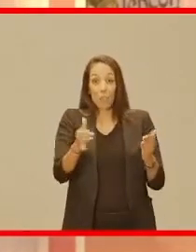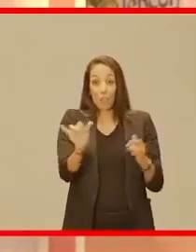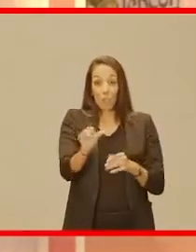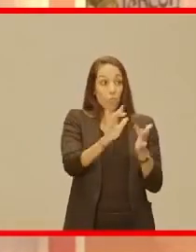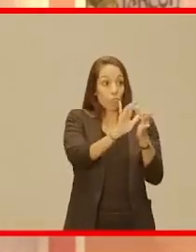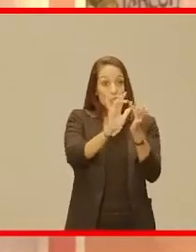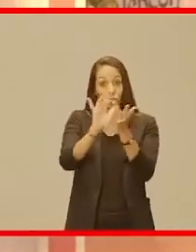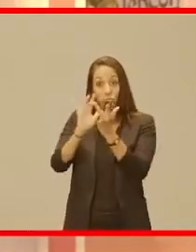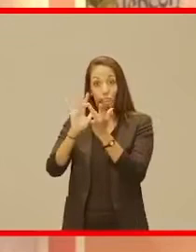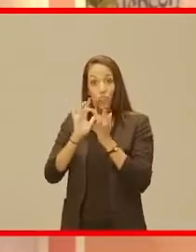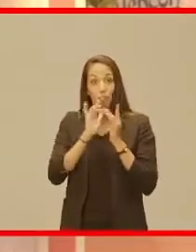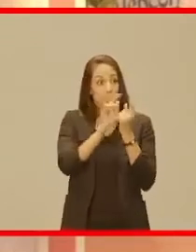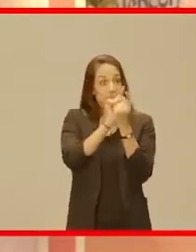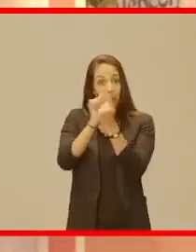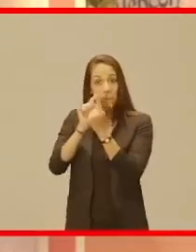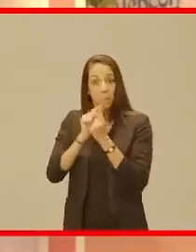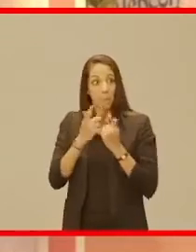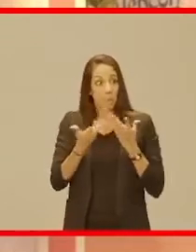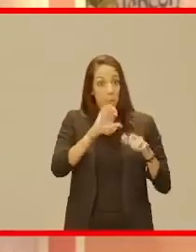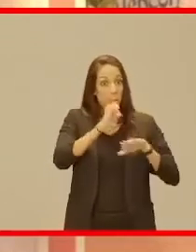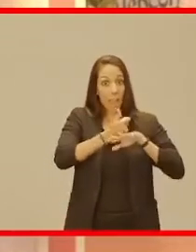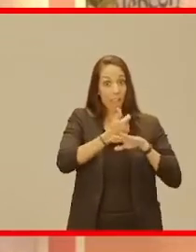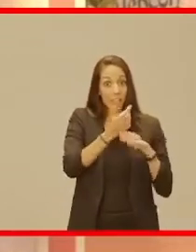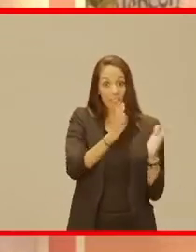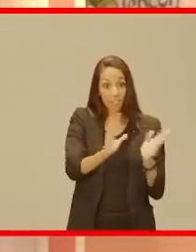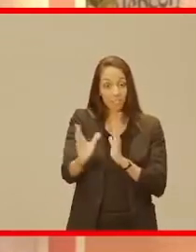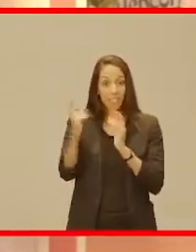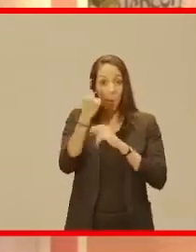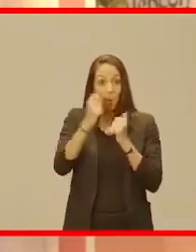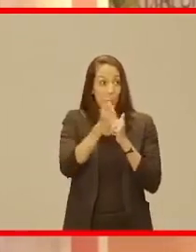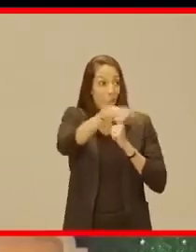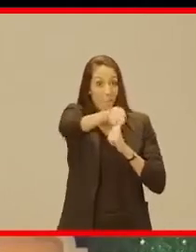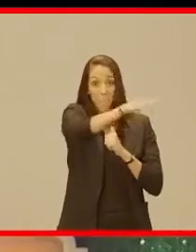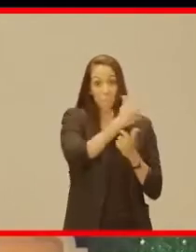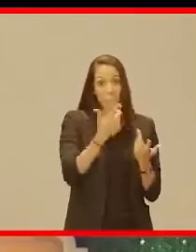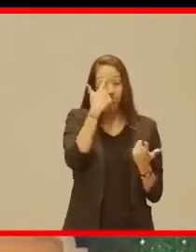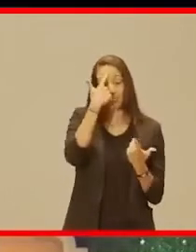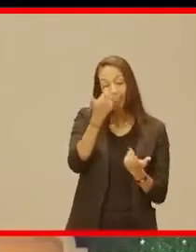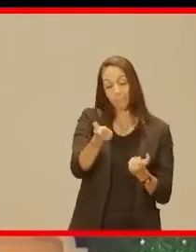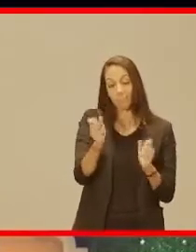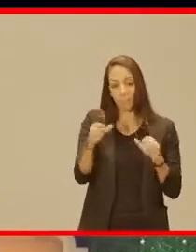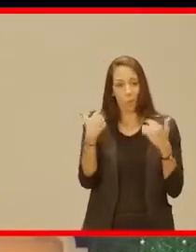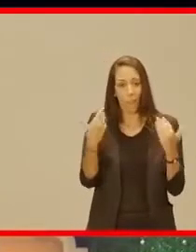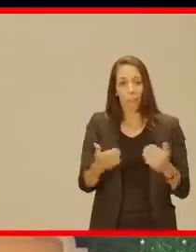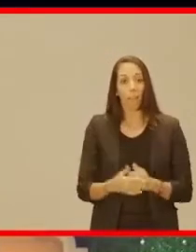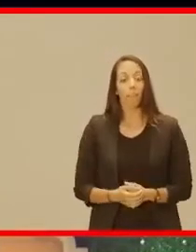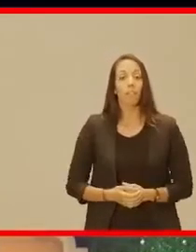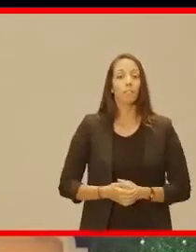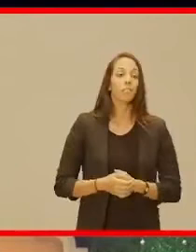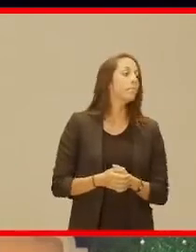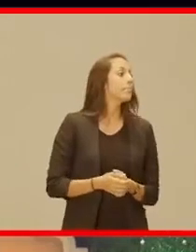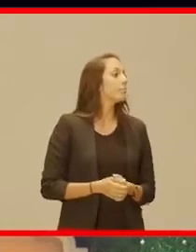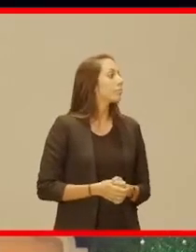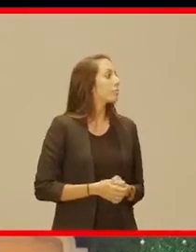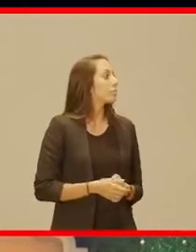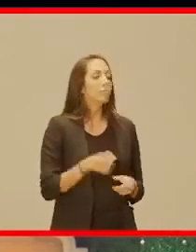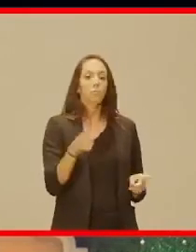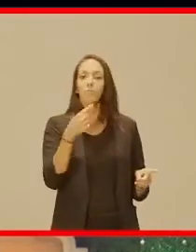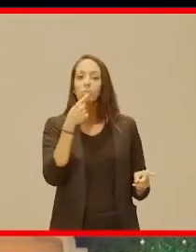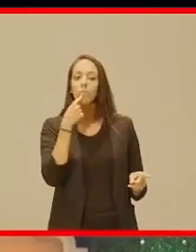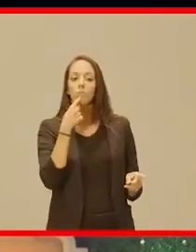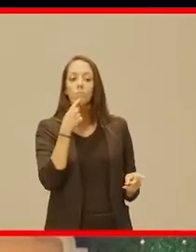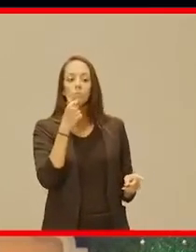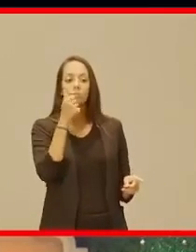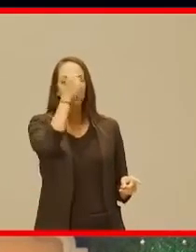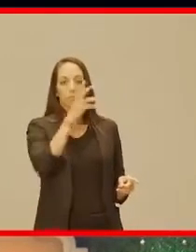if that's an initiative that you want to work on, like... They spend a lot of time talking about the training that our law enforcement